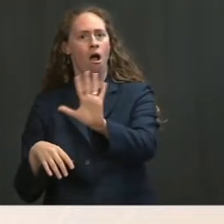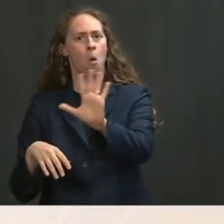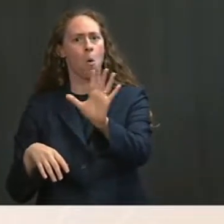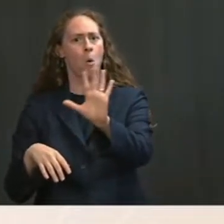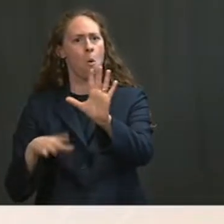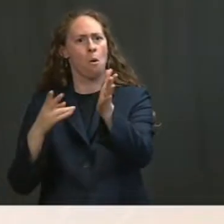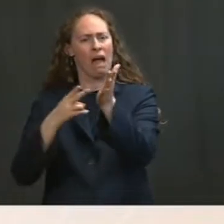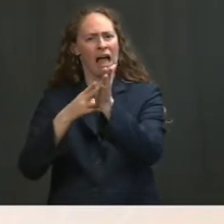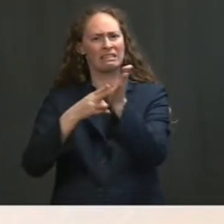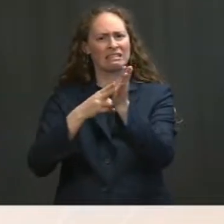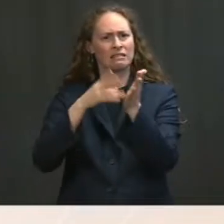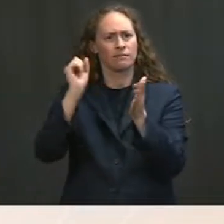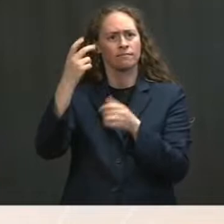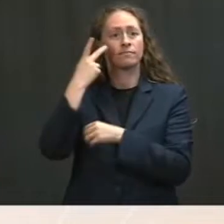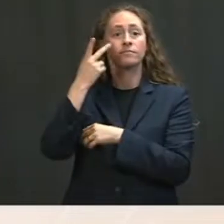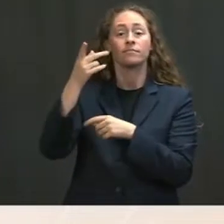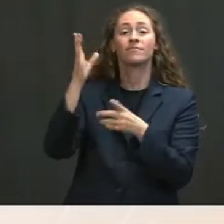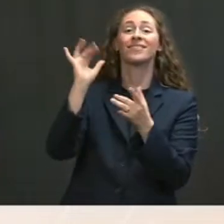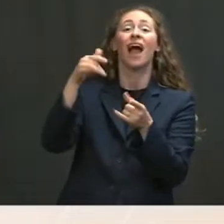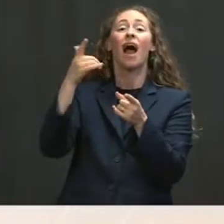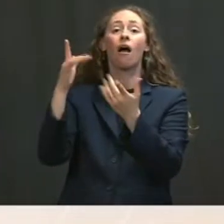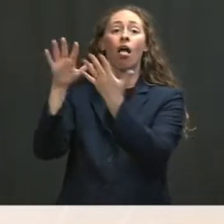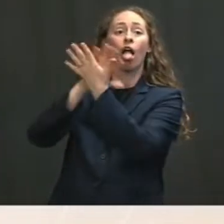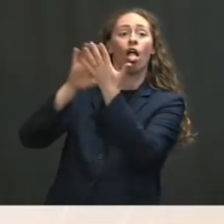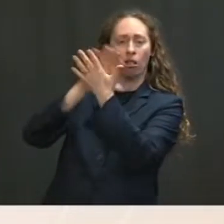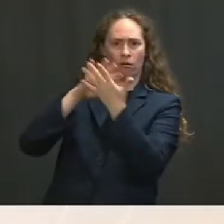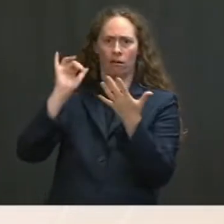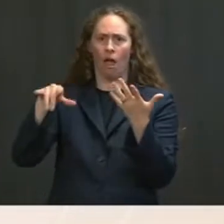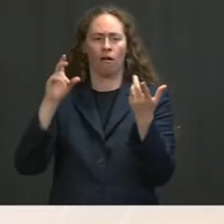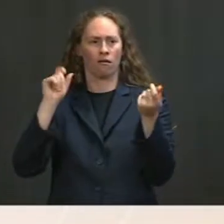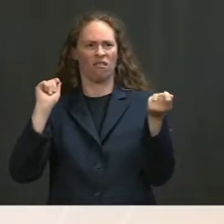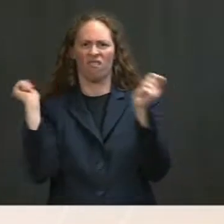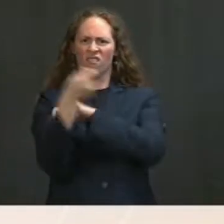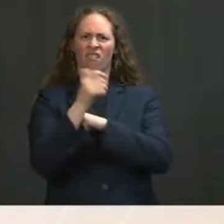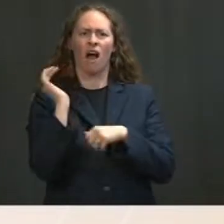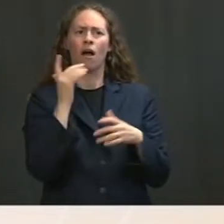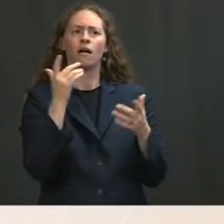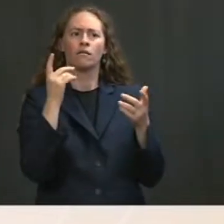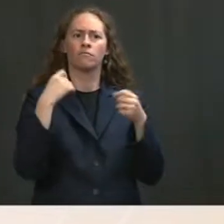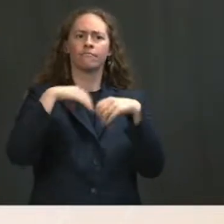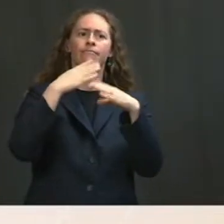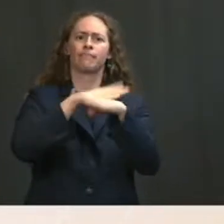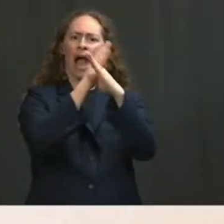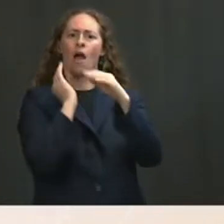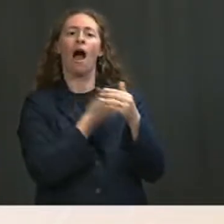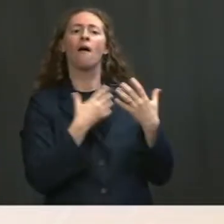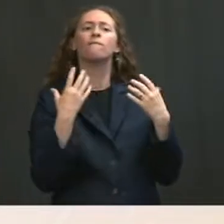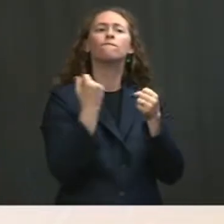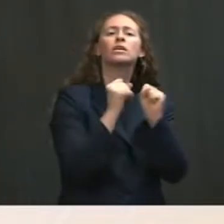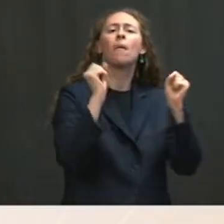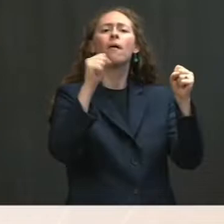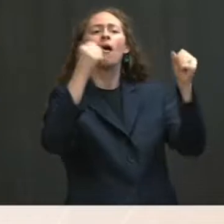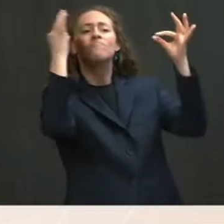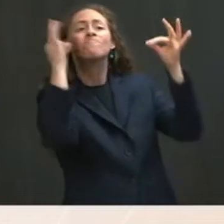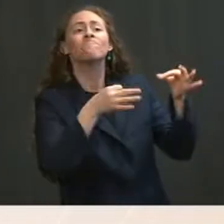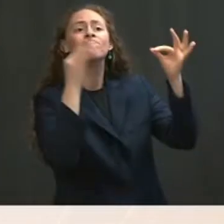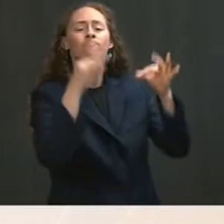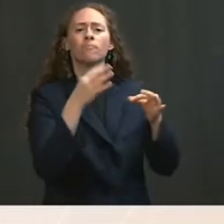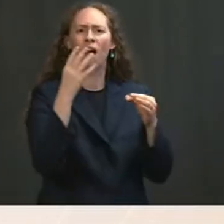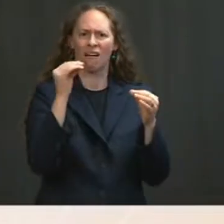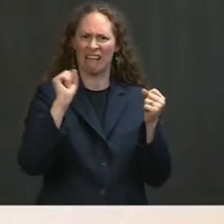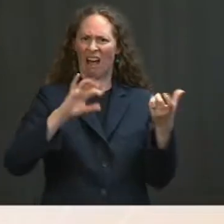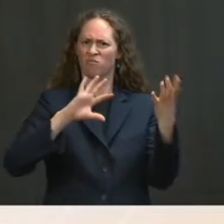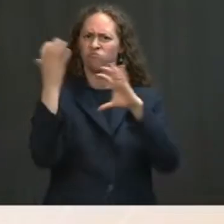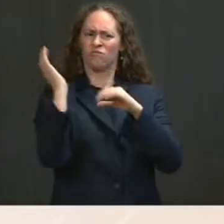our freedom to make informed decisions about our health and the health of our loved ones. During the COVID-19 pandemic, health misinformation has